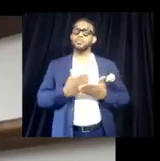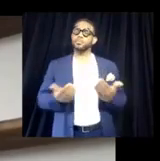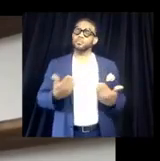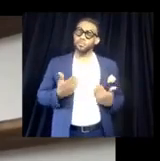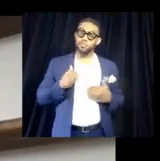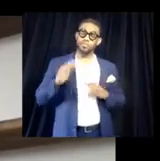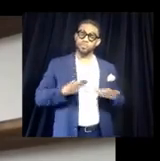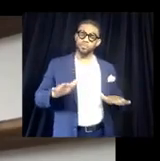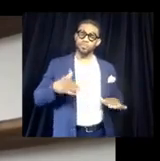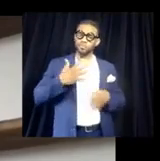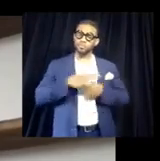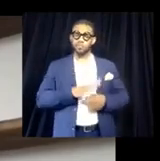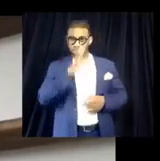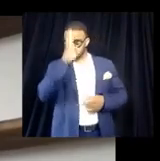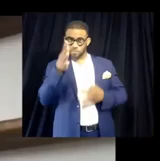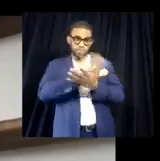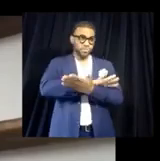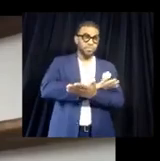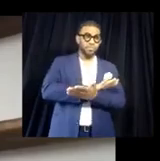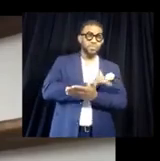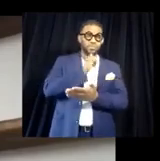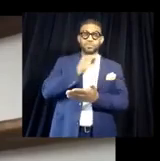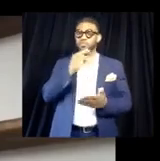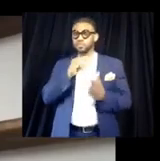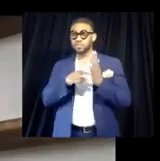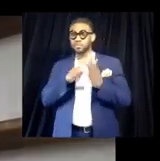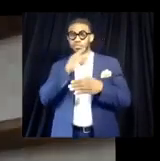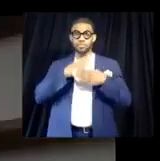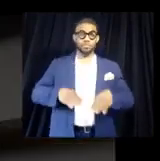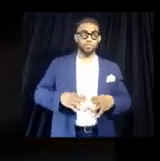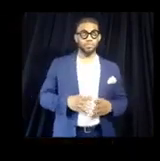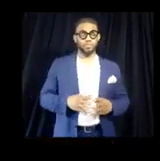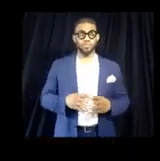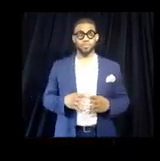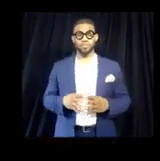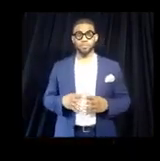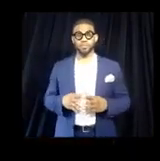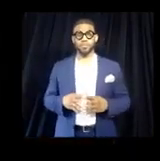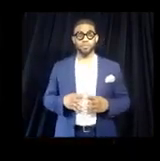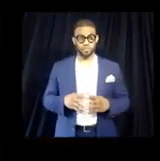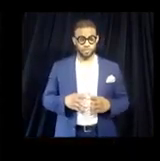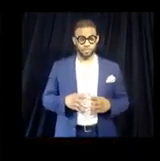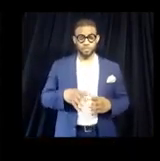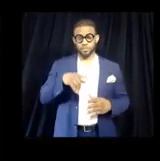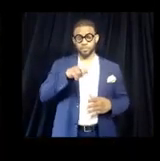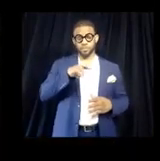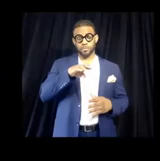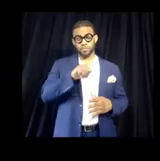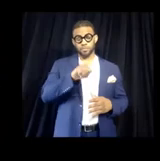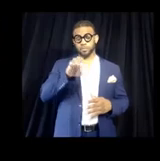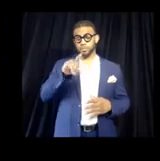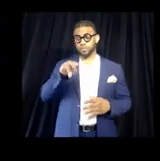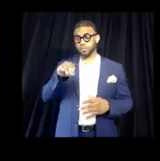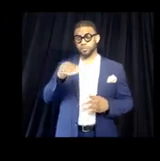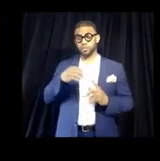of me, of our children that have been pathologized, misrepresented, or silenced. While Patricia Hill Collins